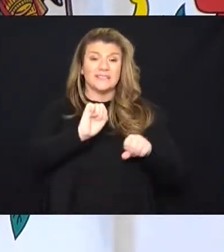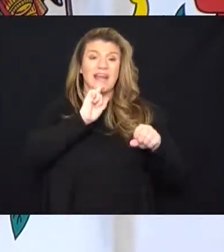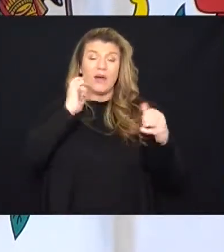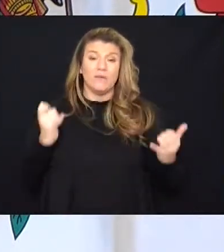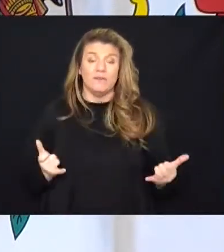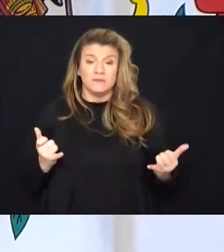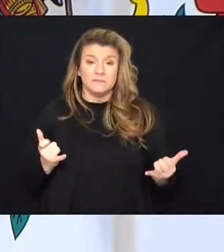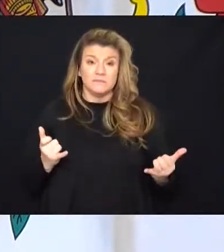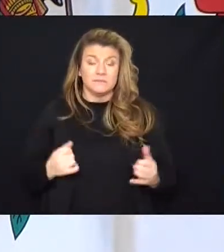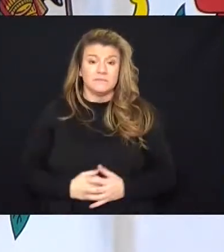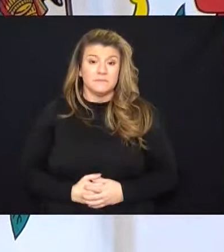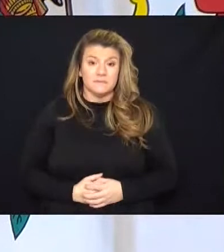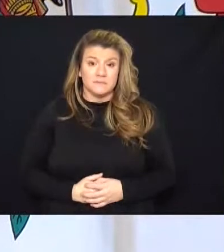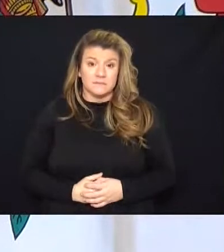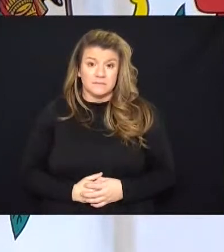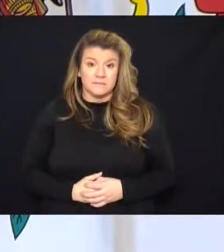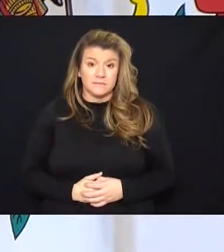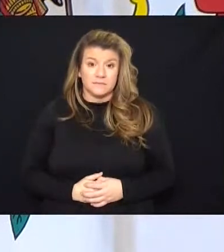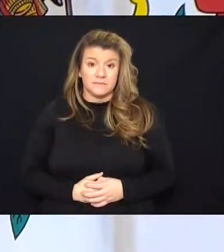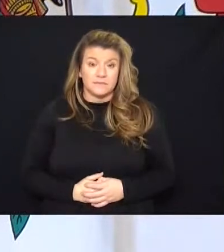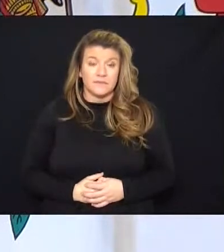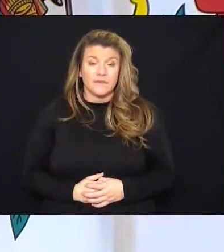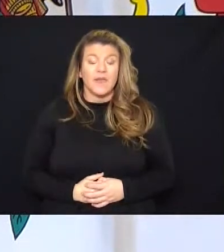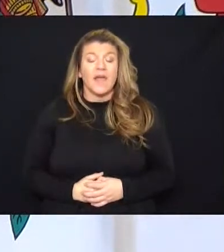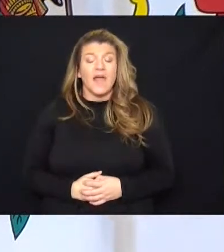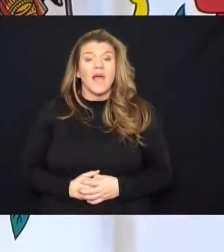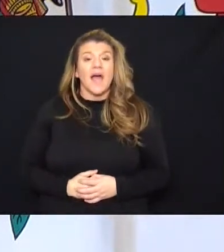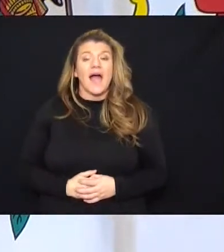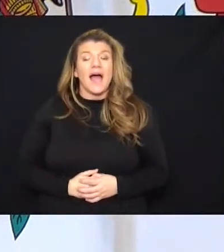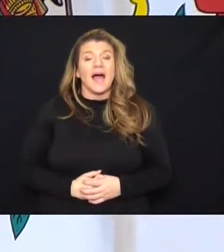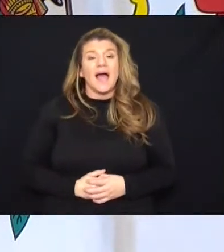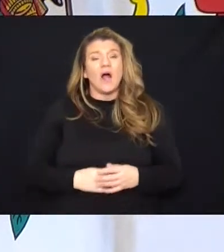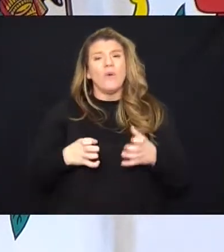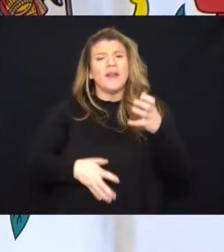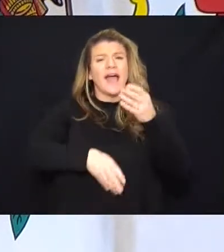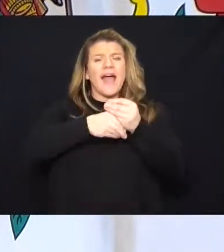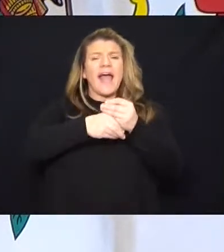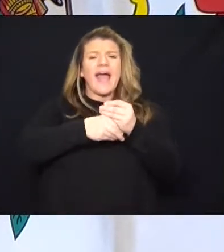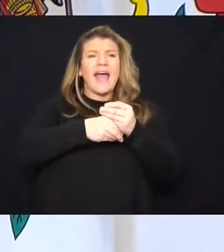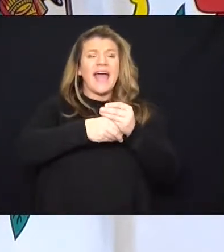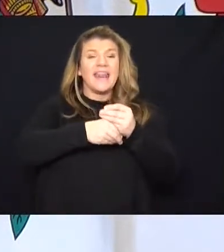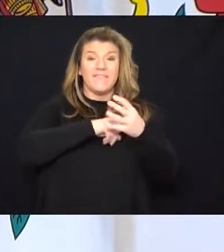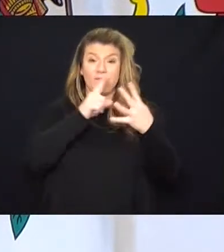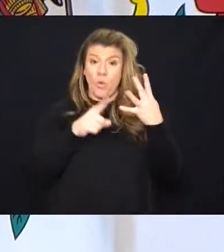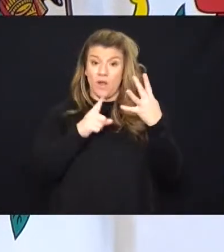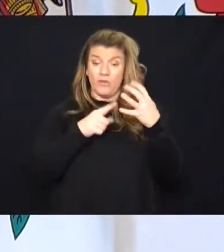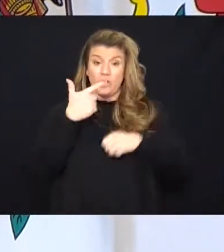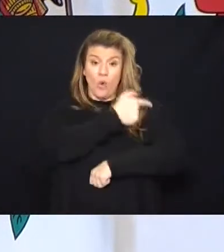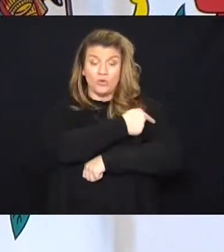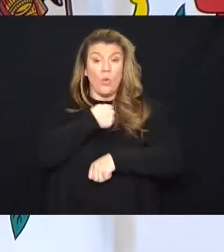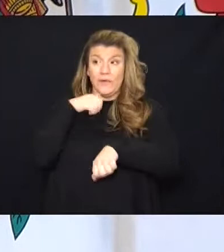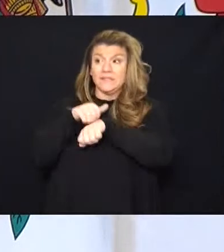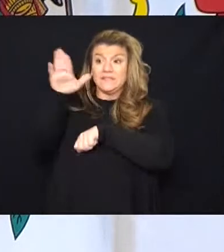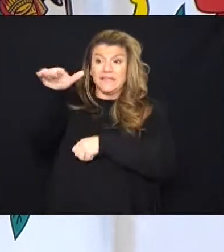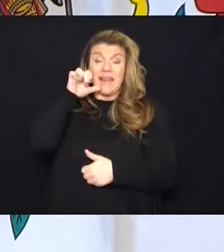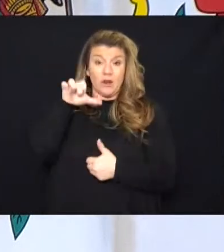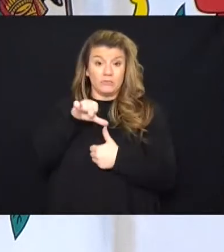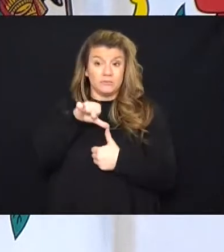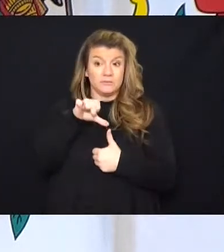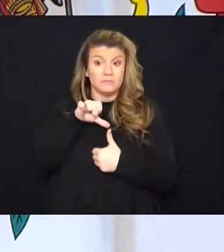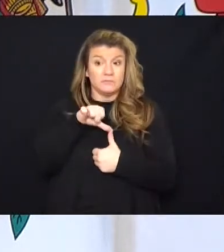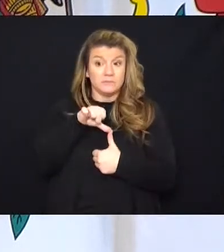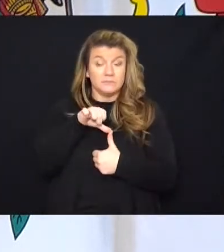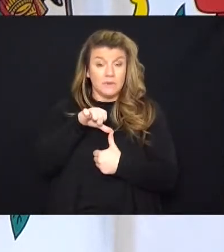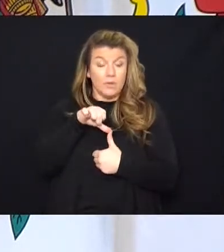now. I talked to you just 1 second again about the 4th dose. We sent the letter up,